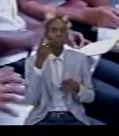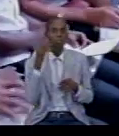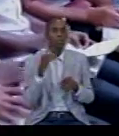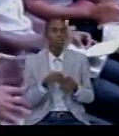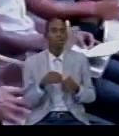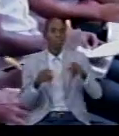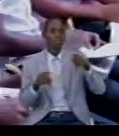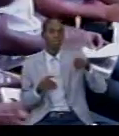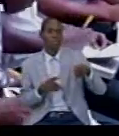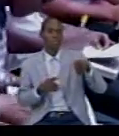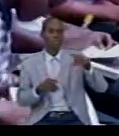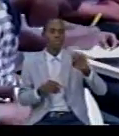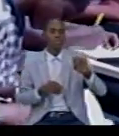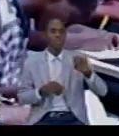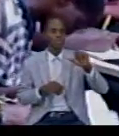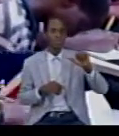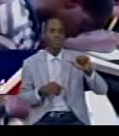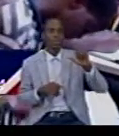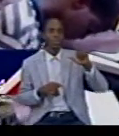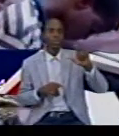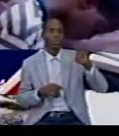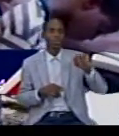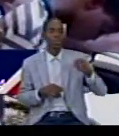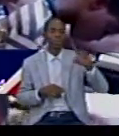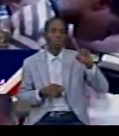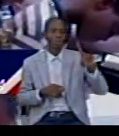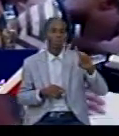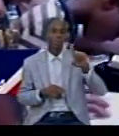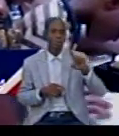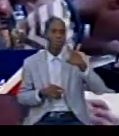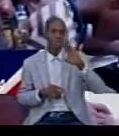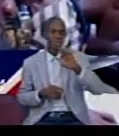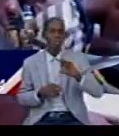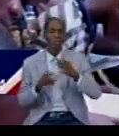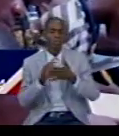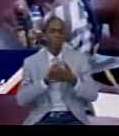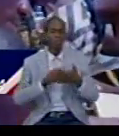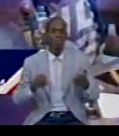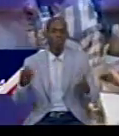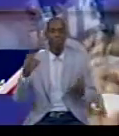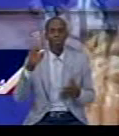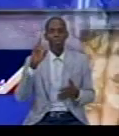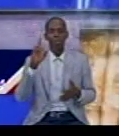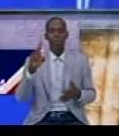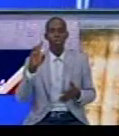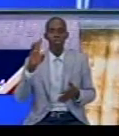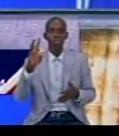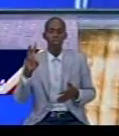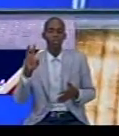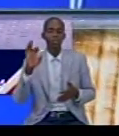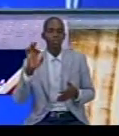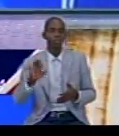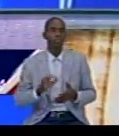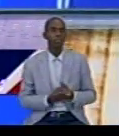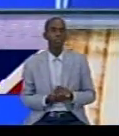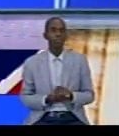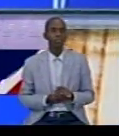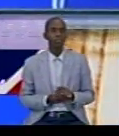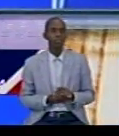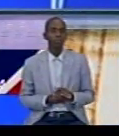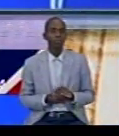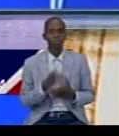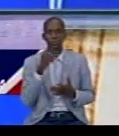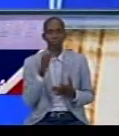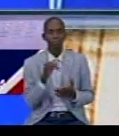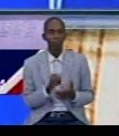119, verse 164. Psalm 119, verse 164. It says,